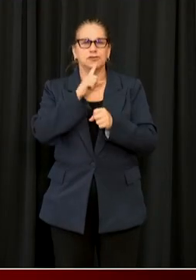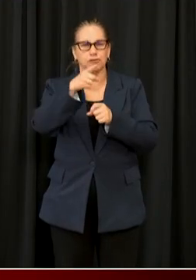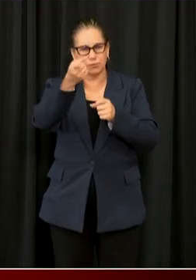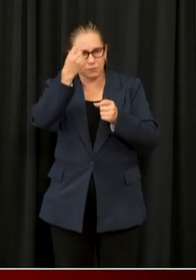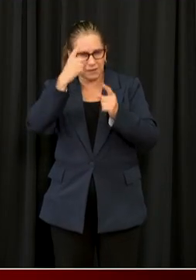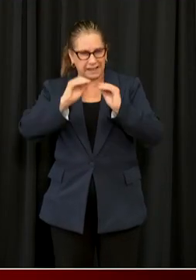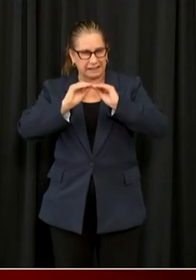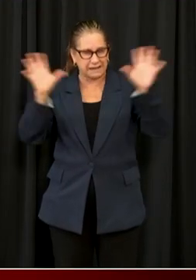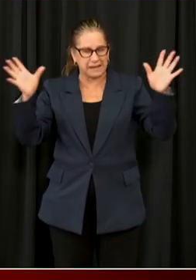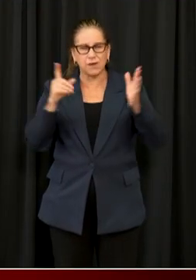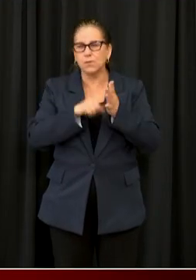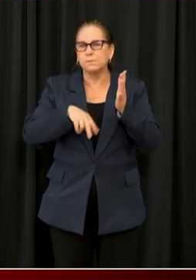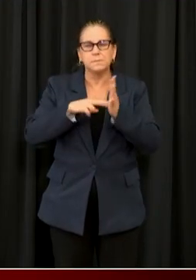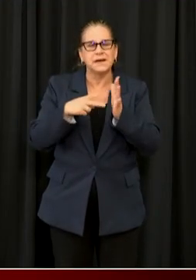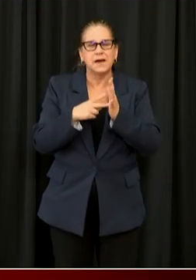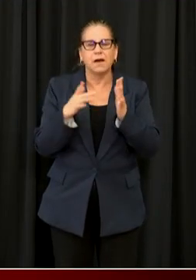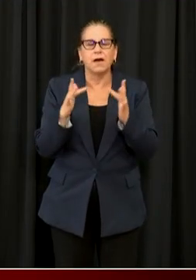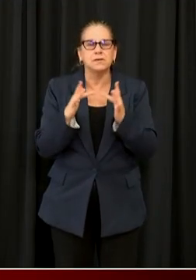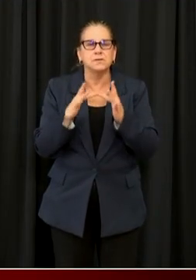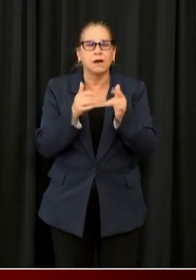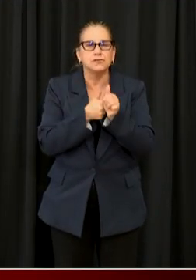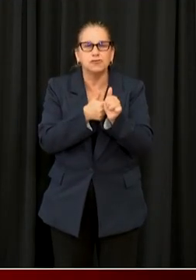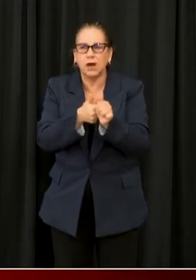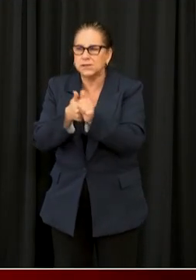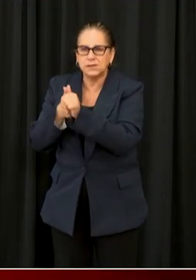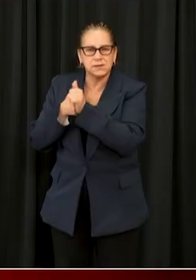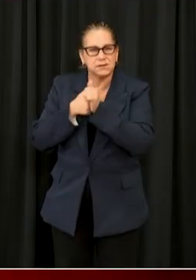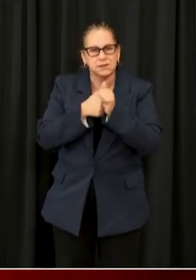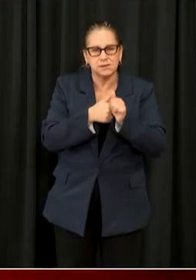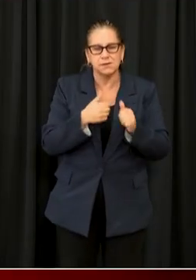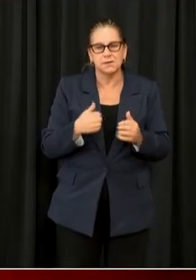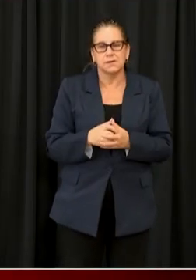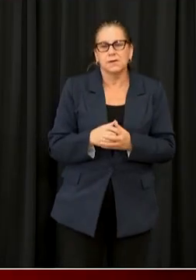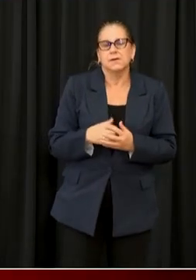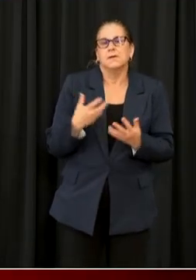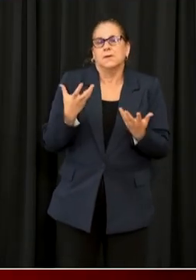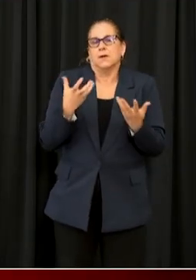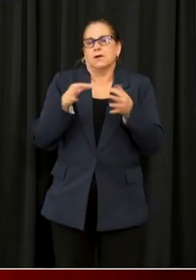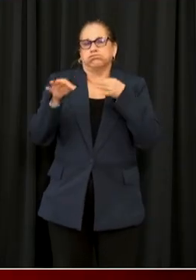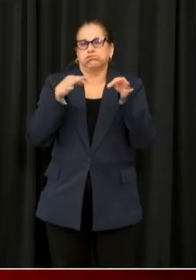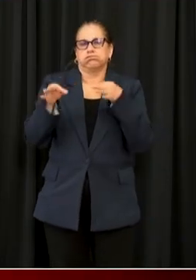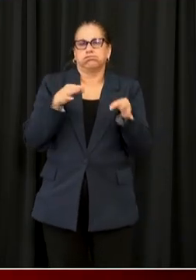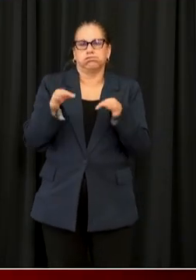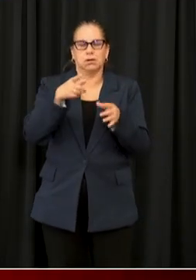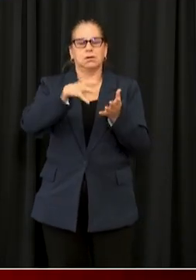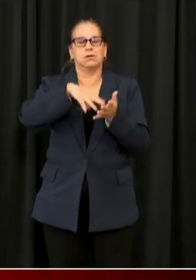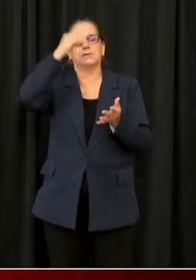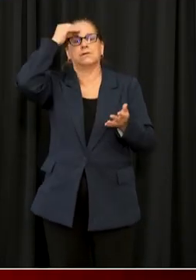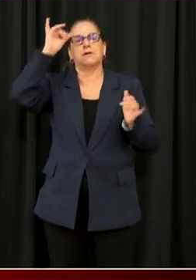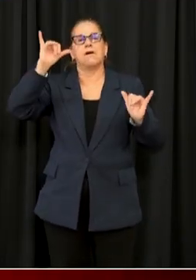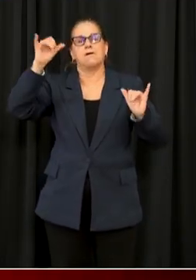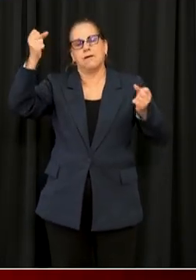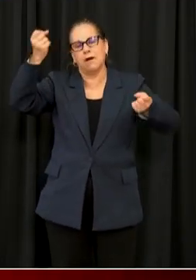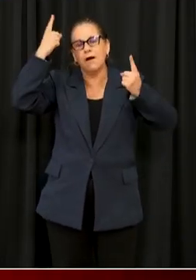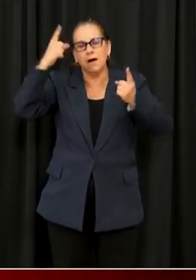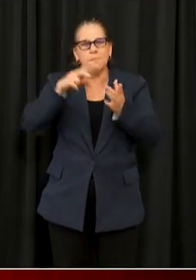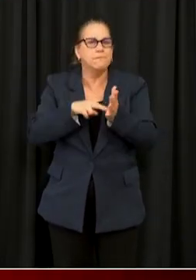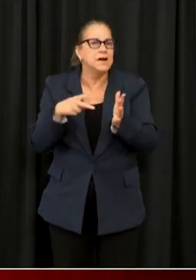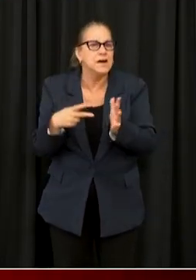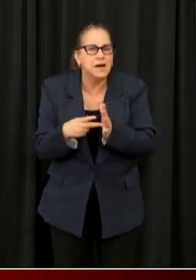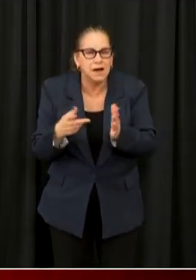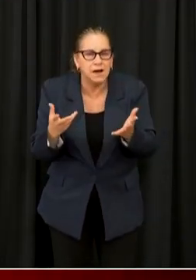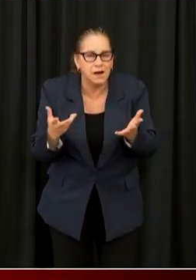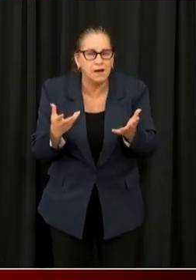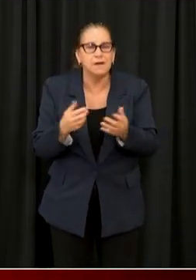expect. Similarly, we have tried to let people know what they would expect when